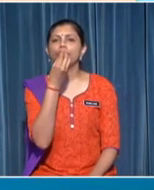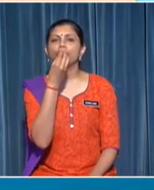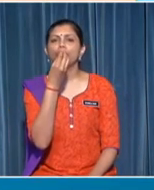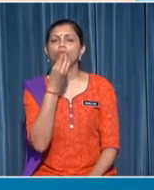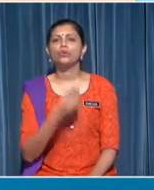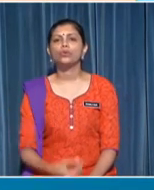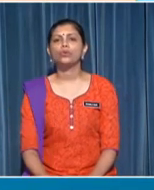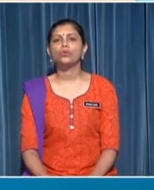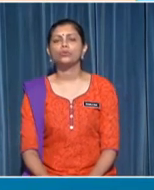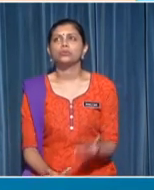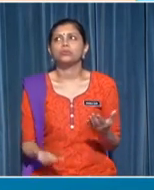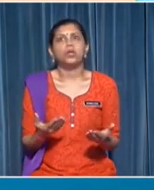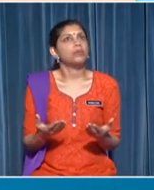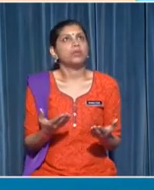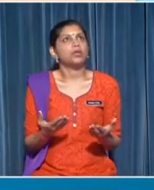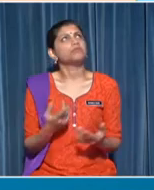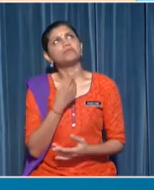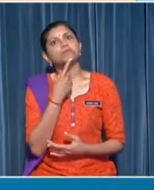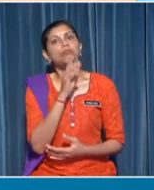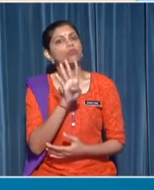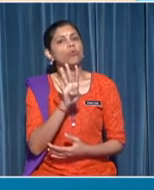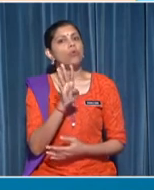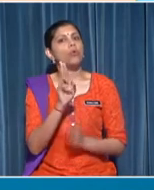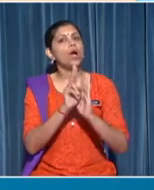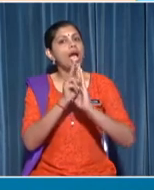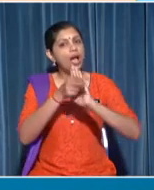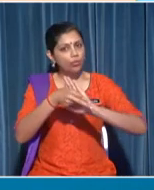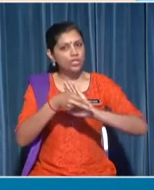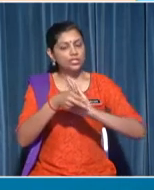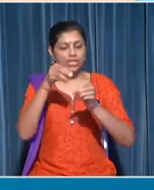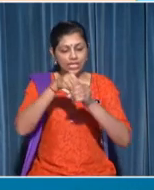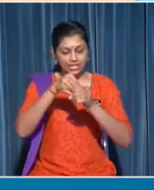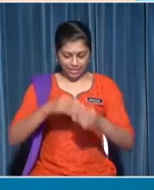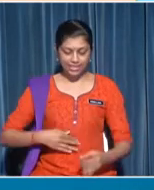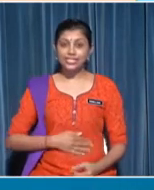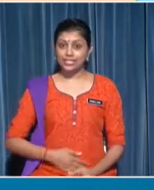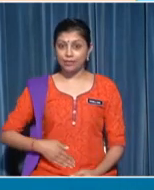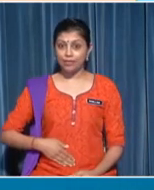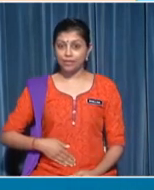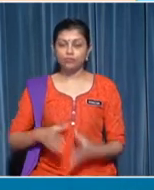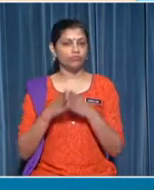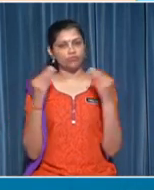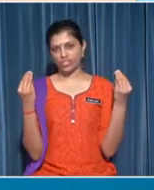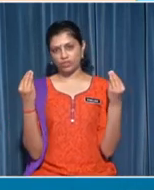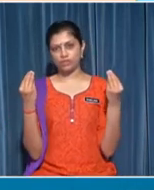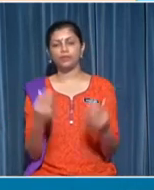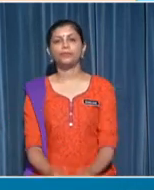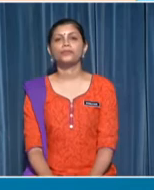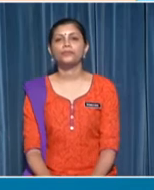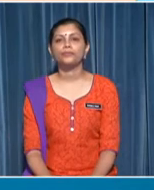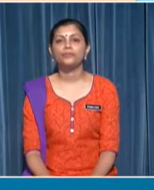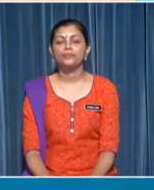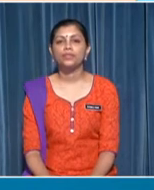stays 4 hours inside our stomach for this process to complete. And this will